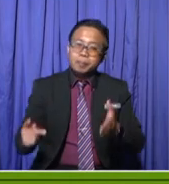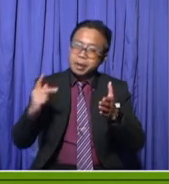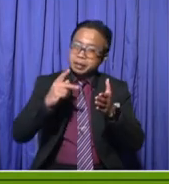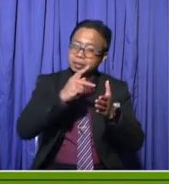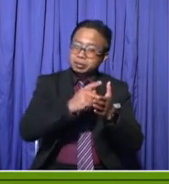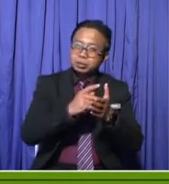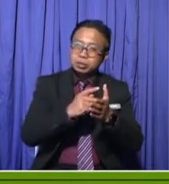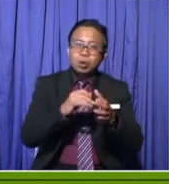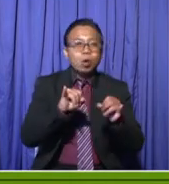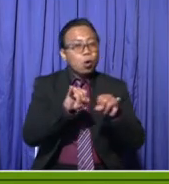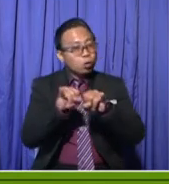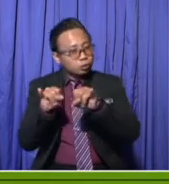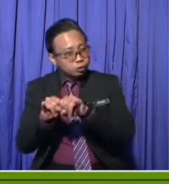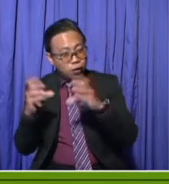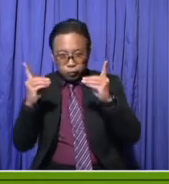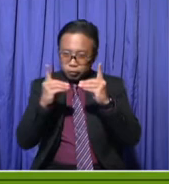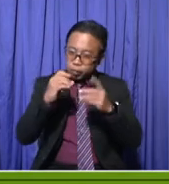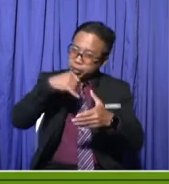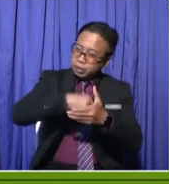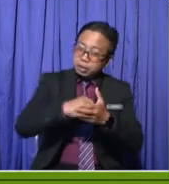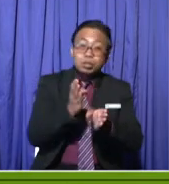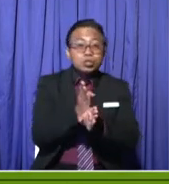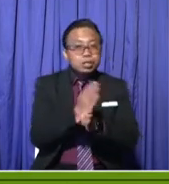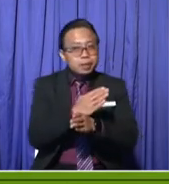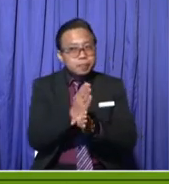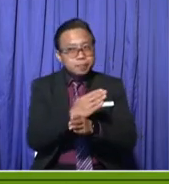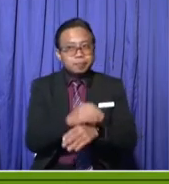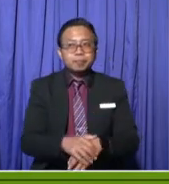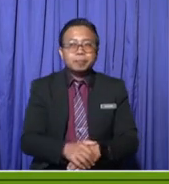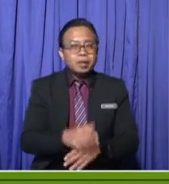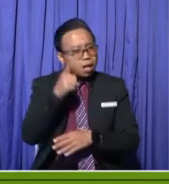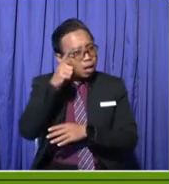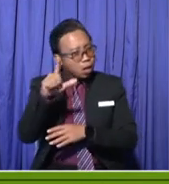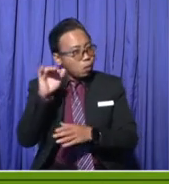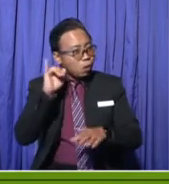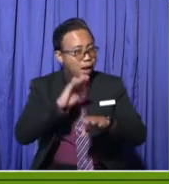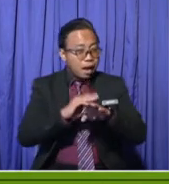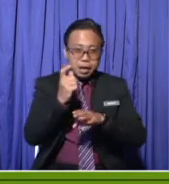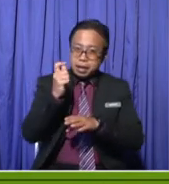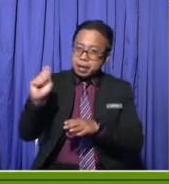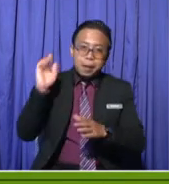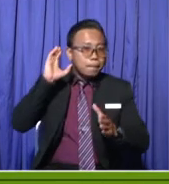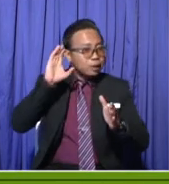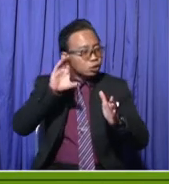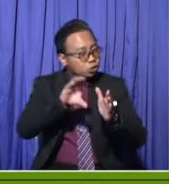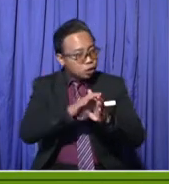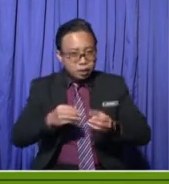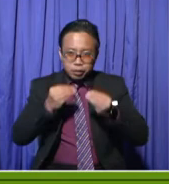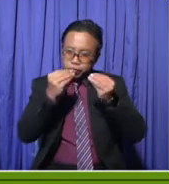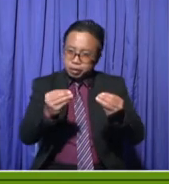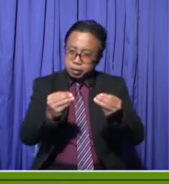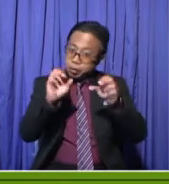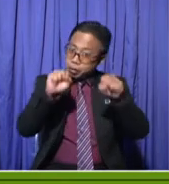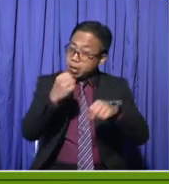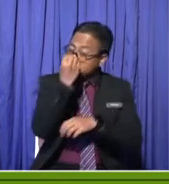Patterns also found in shapes. Look at the picture given. Can you